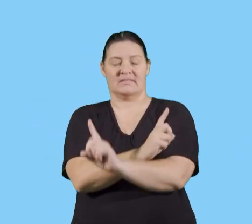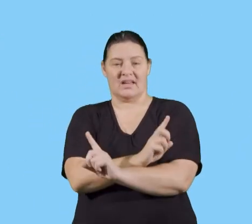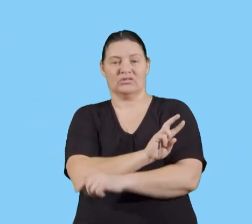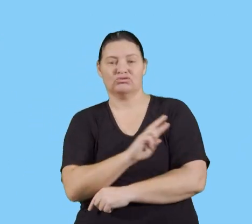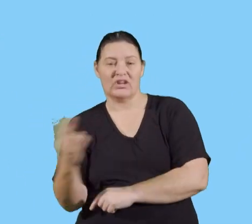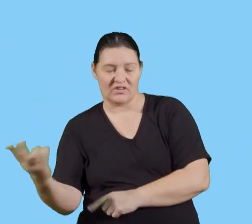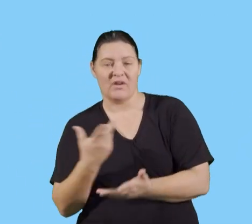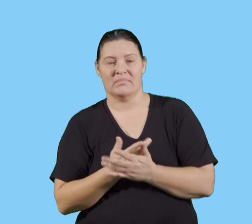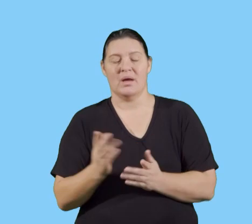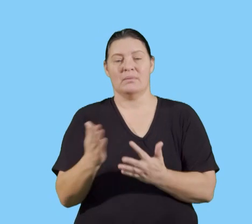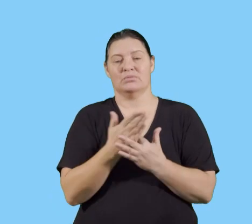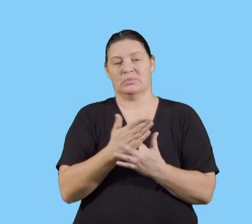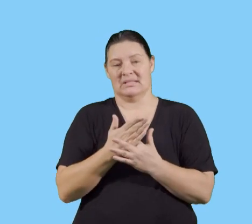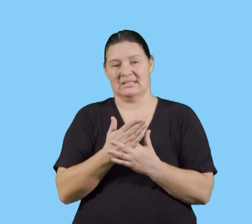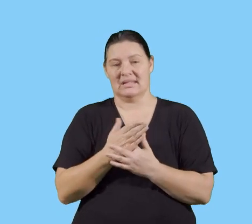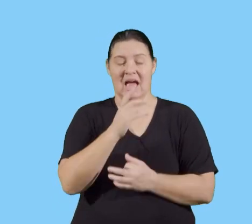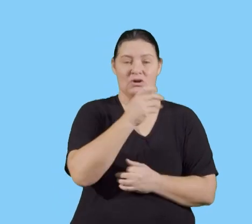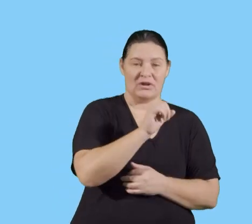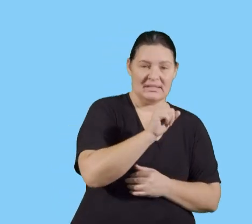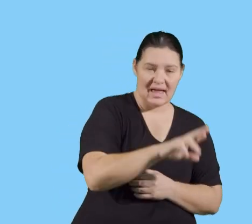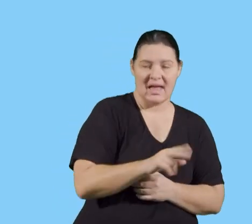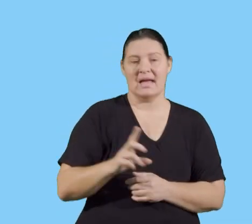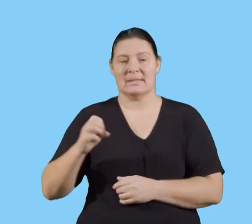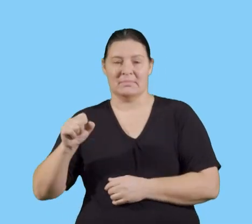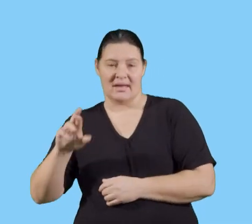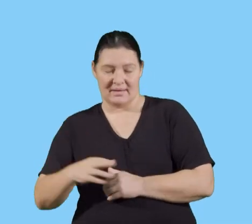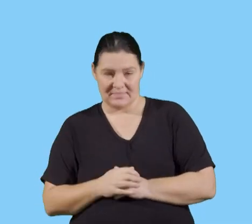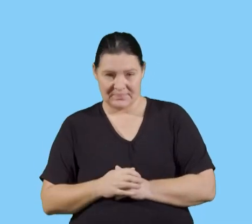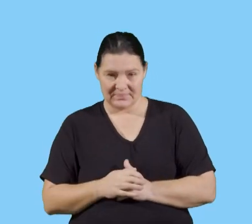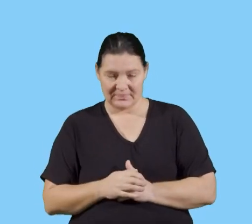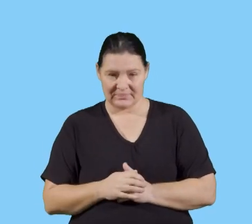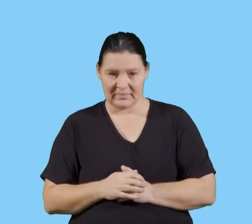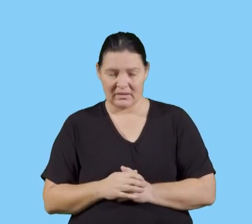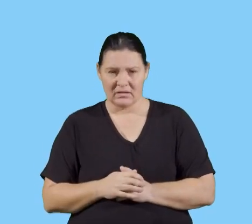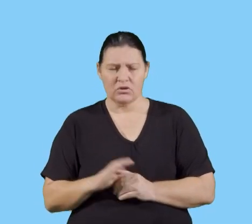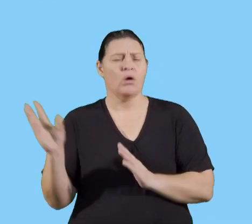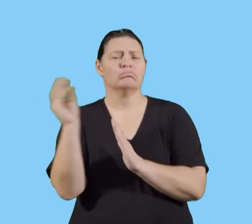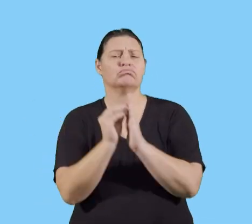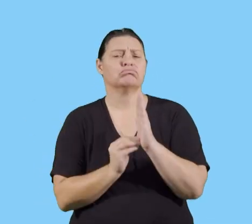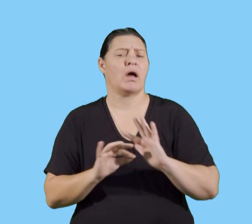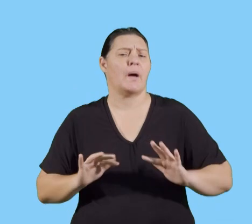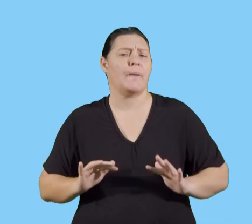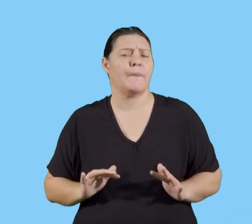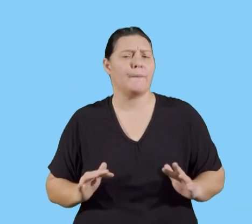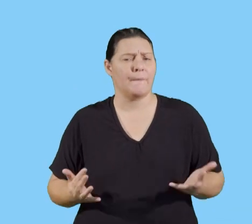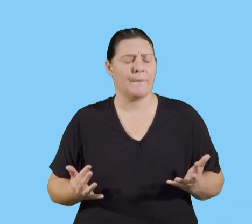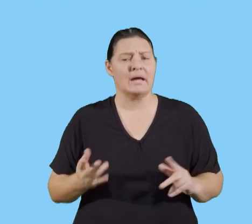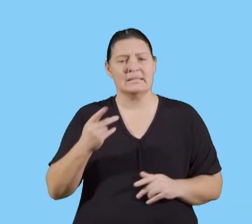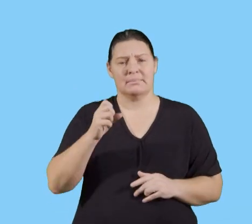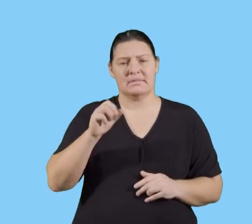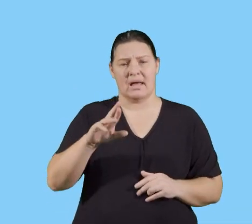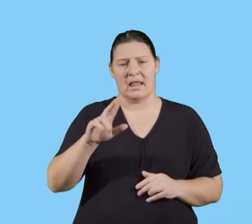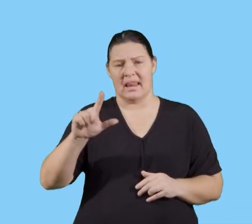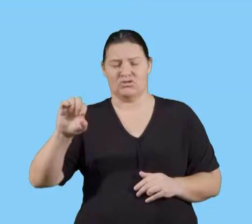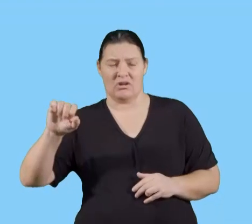debtors and our creditors. Let us see how this would be recorded in the debtors ledger. All